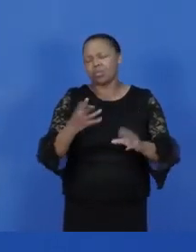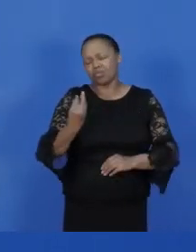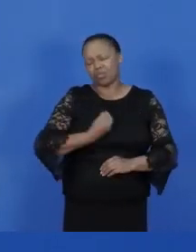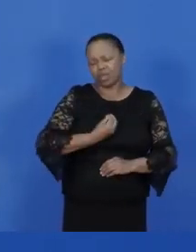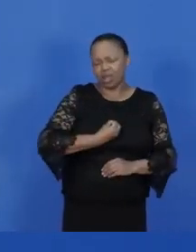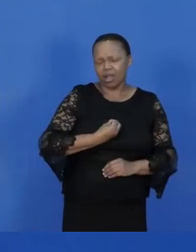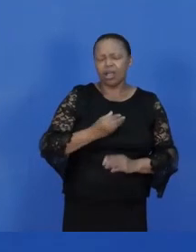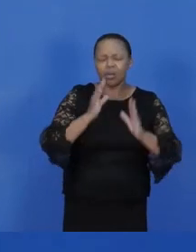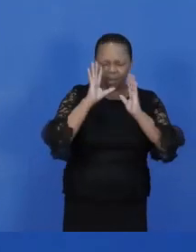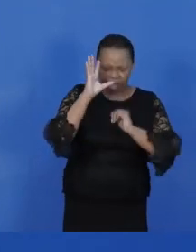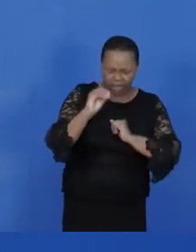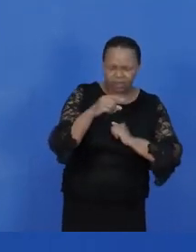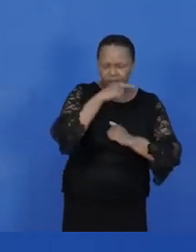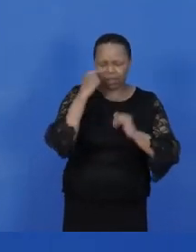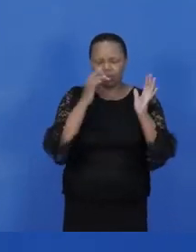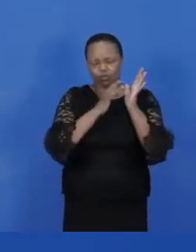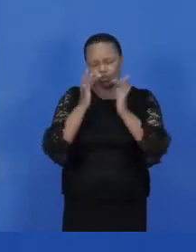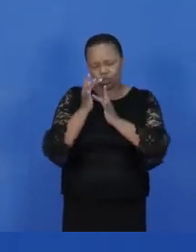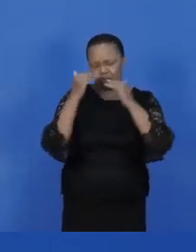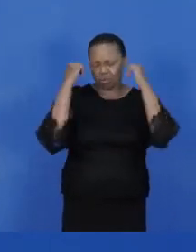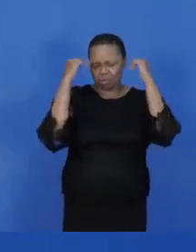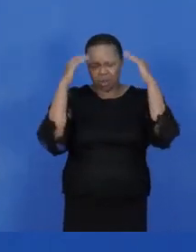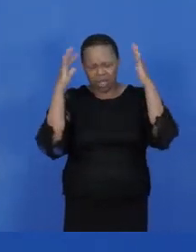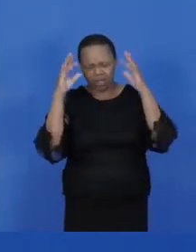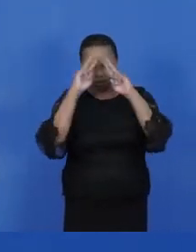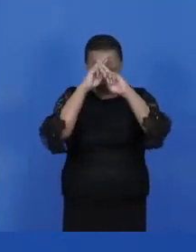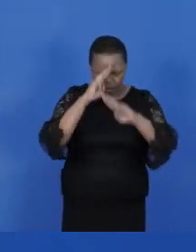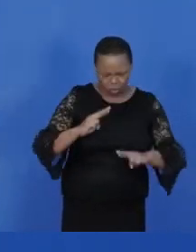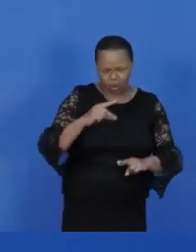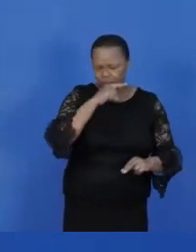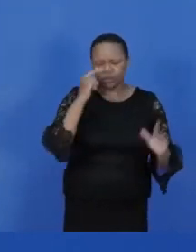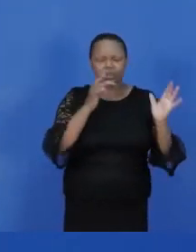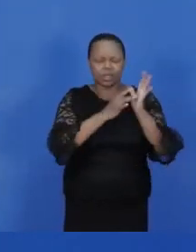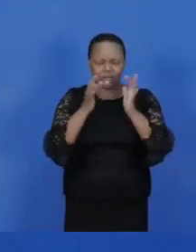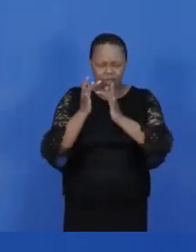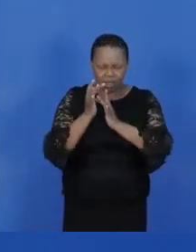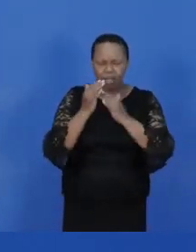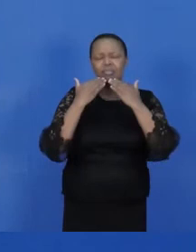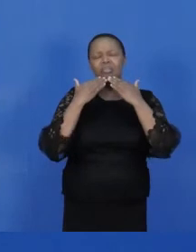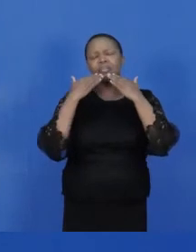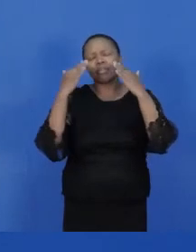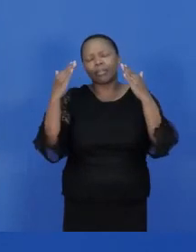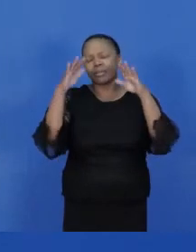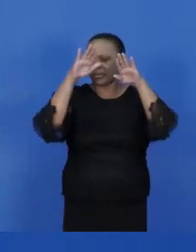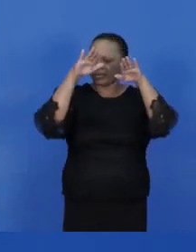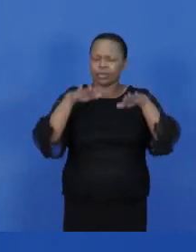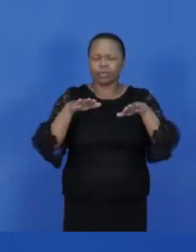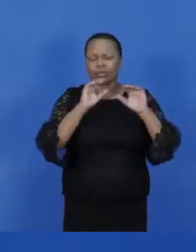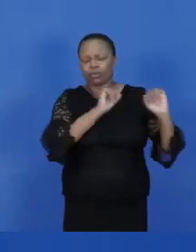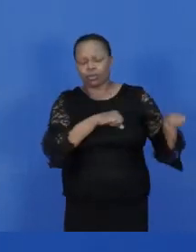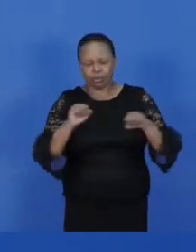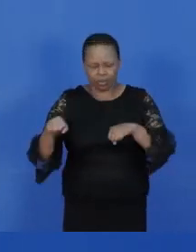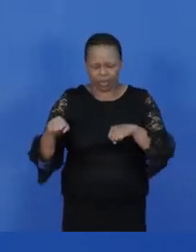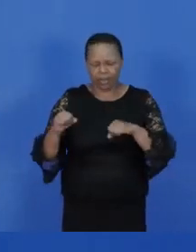generations. We ask you in the mighty name of Jesus. We give you all the praise and all the honor. In Jesus' mighty name, Lord, we thank you and we